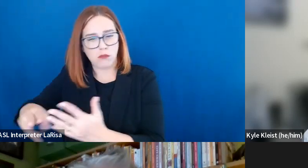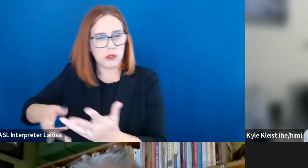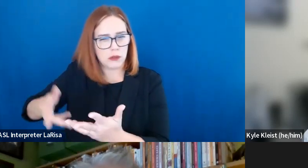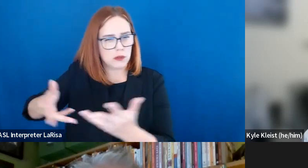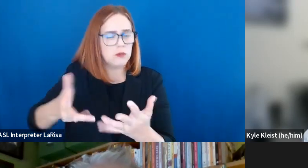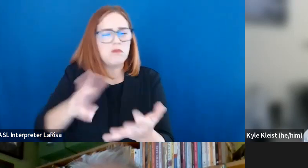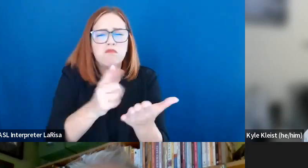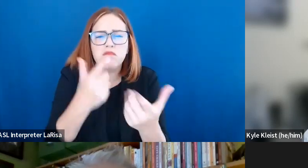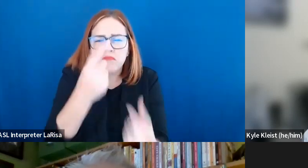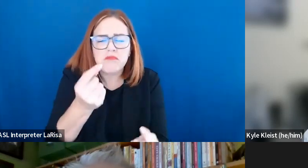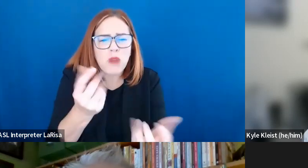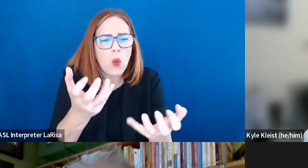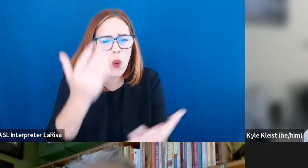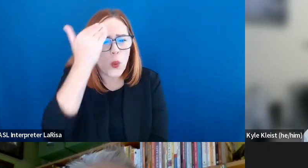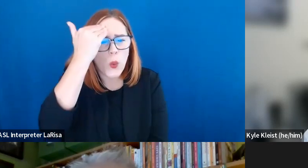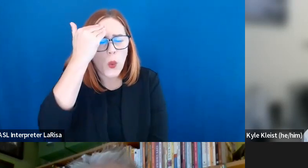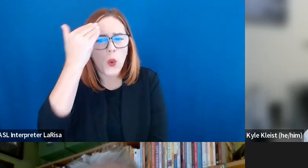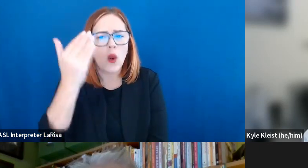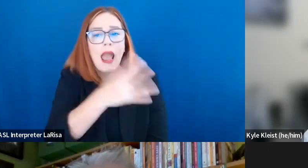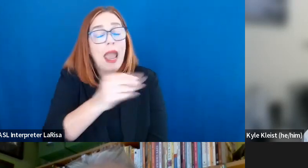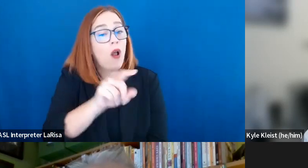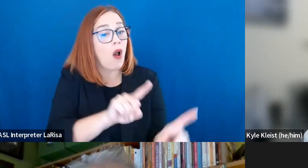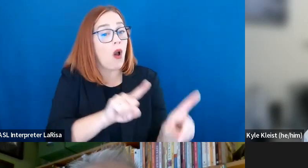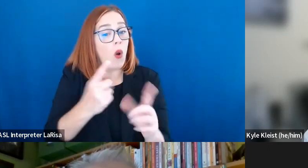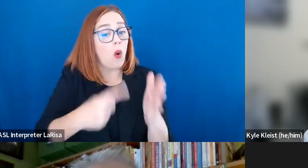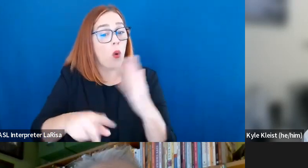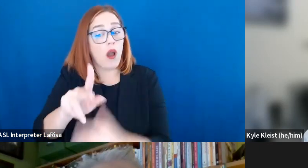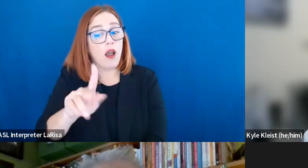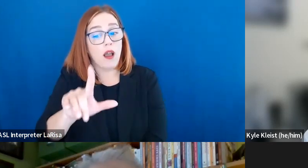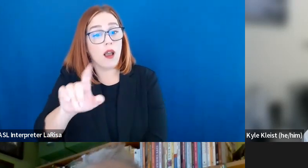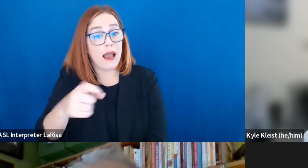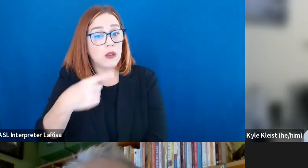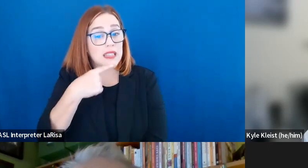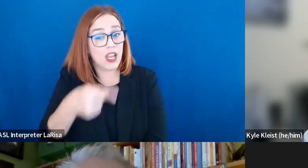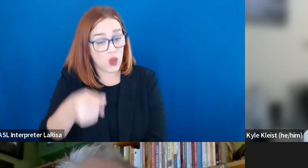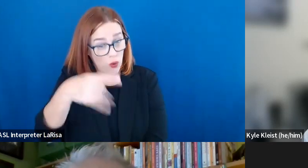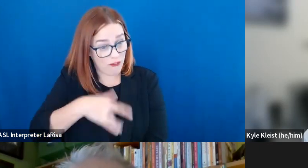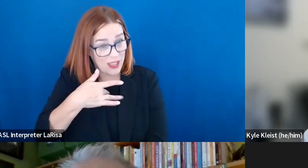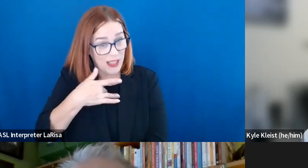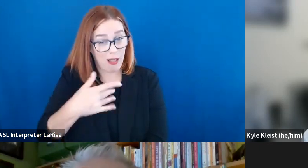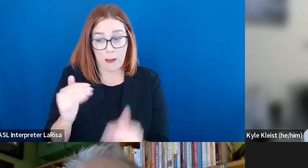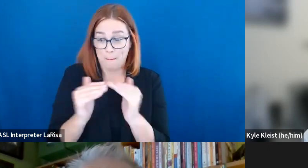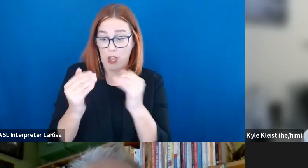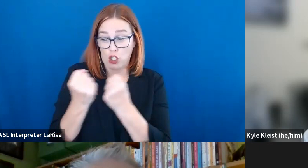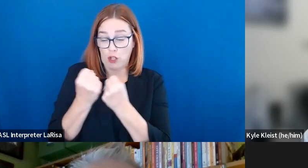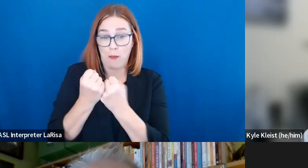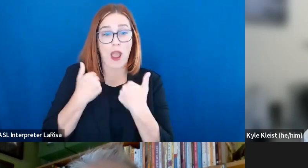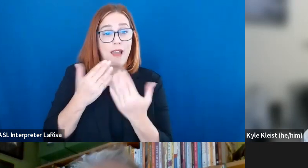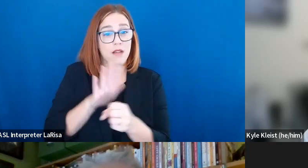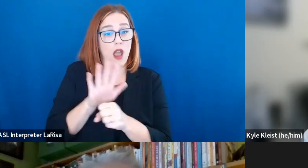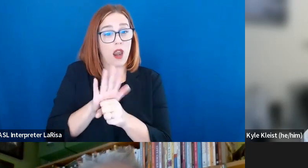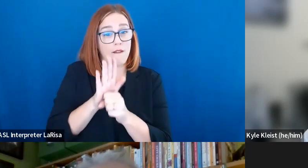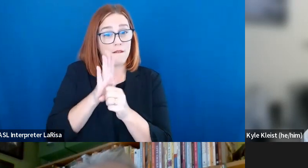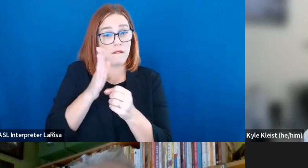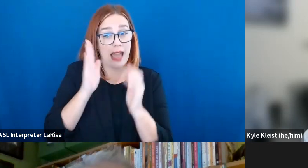And following what you were saying too, Carl, do you think that peer support is getting enough attention generally in the independent living world, or in